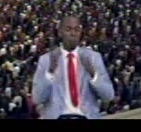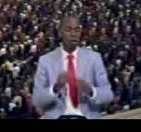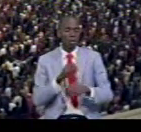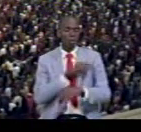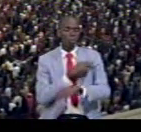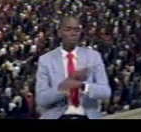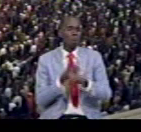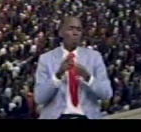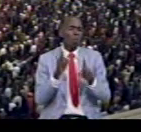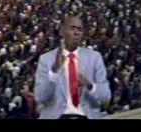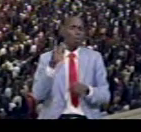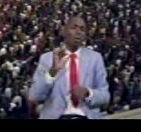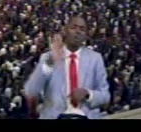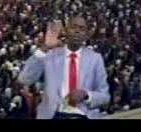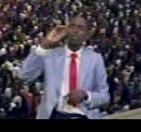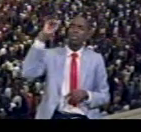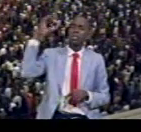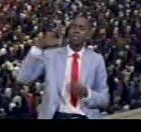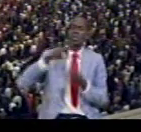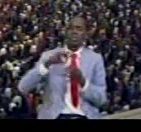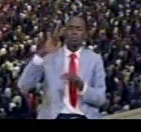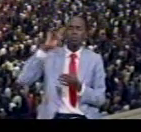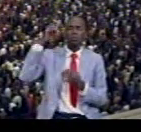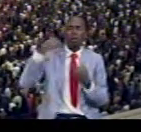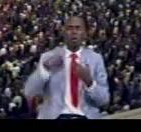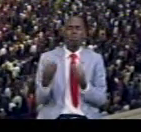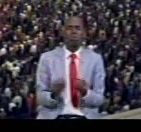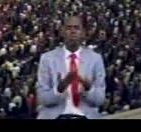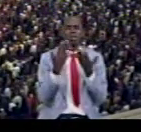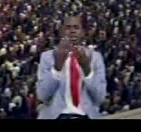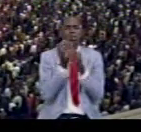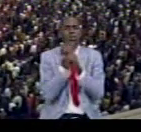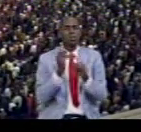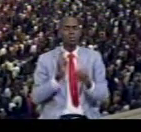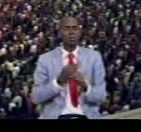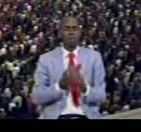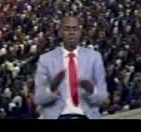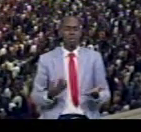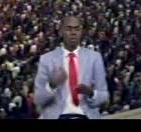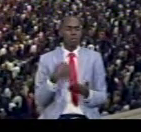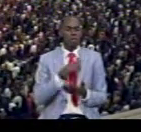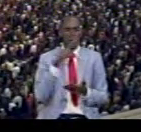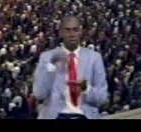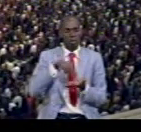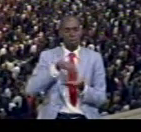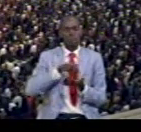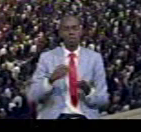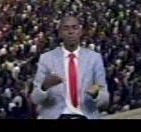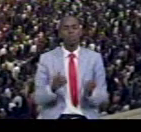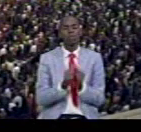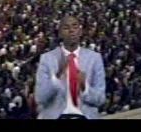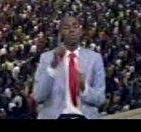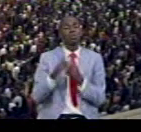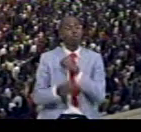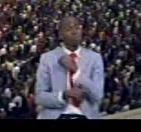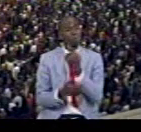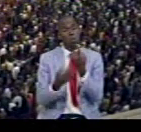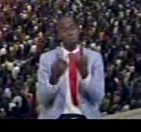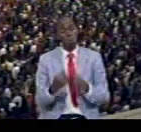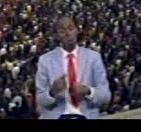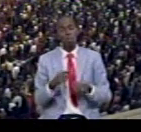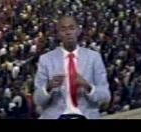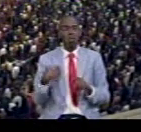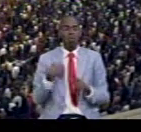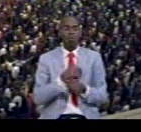by your spirit, you have sacrificed, you have saved us, and here we are standing with you. Lord, temptations will come, we will overcome our